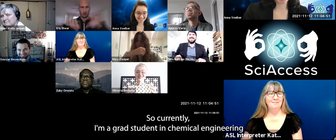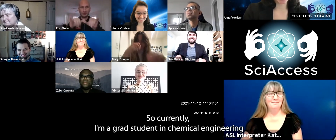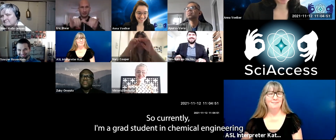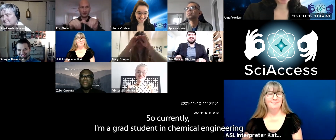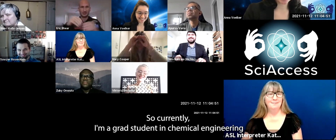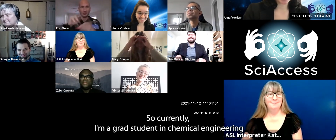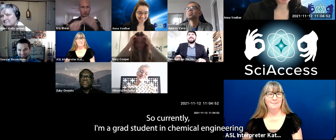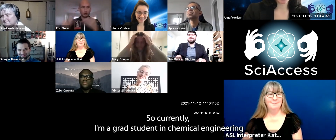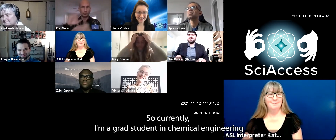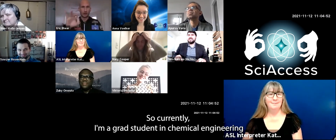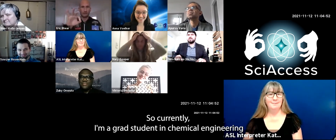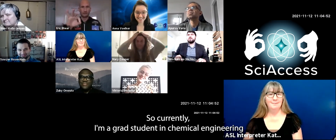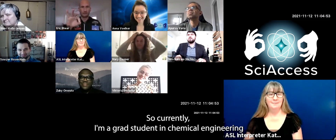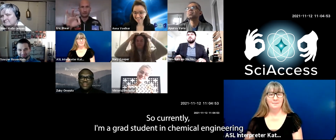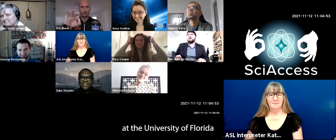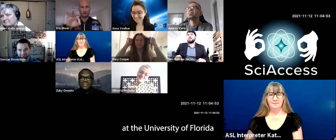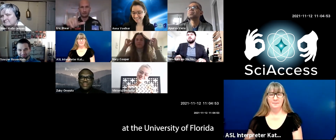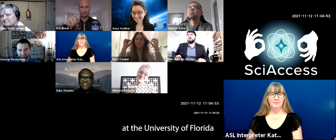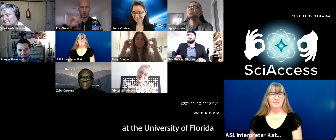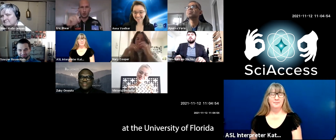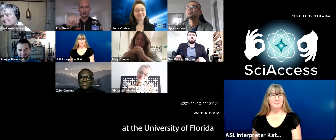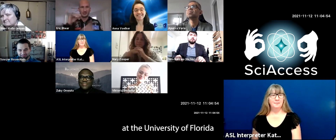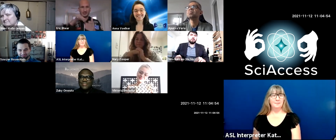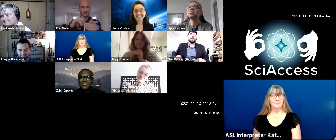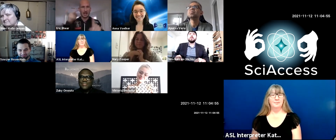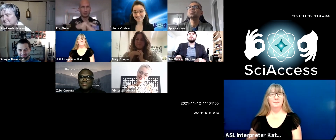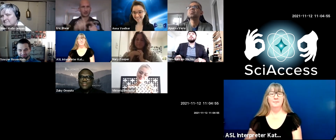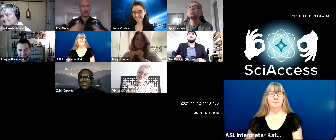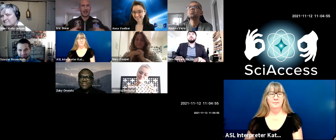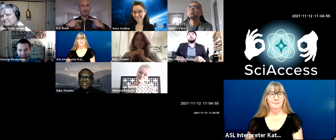So currently, I'm a grad student in chemical engineering at the University of Florida,